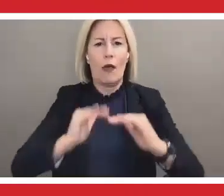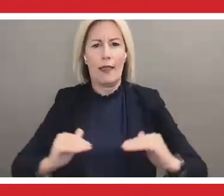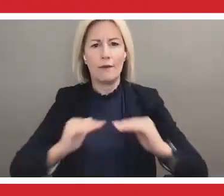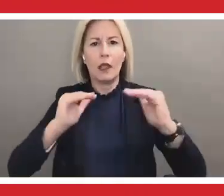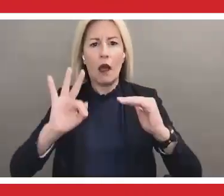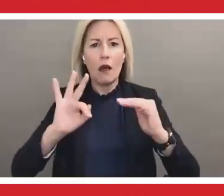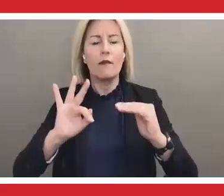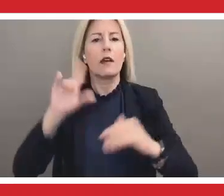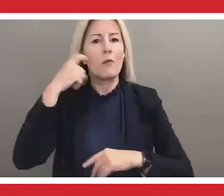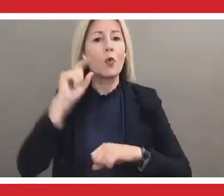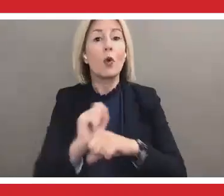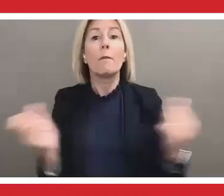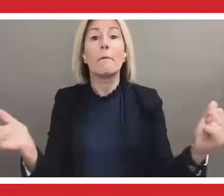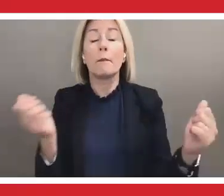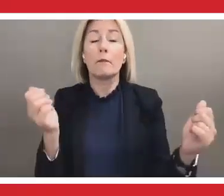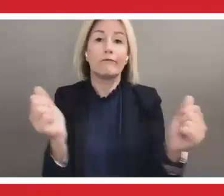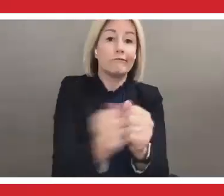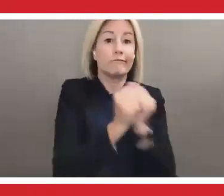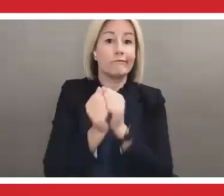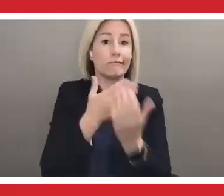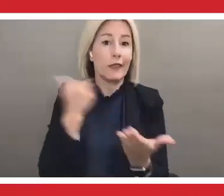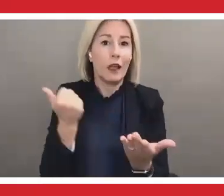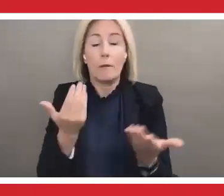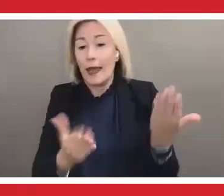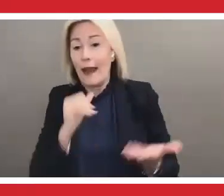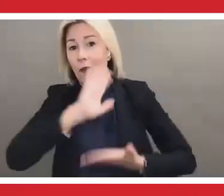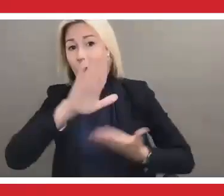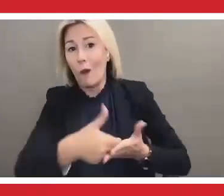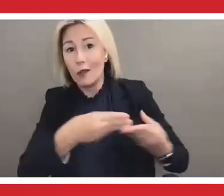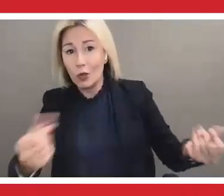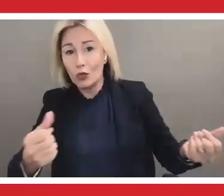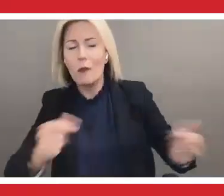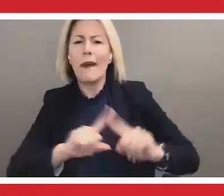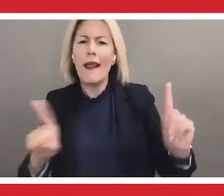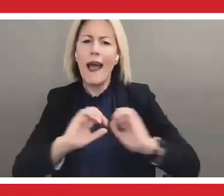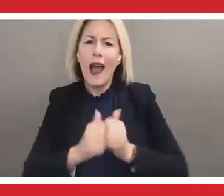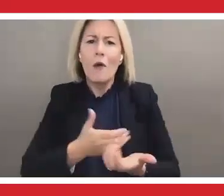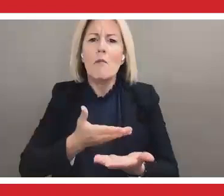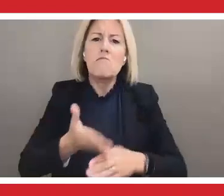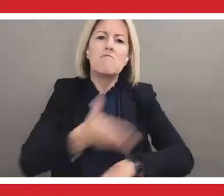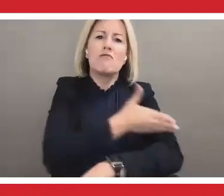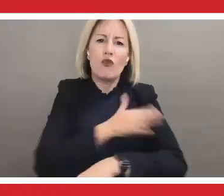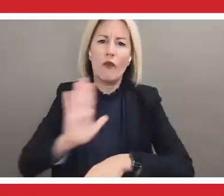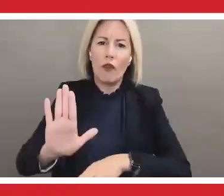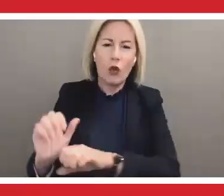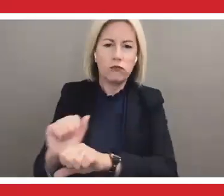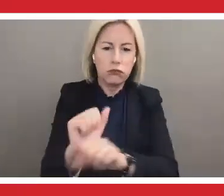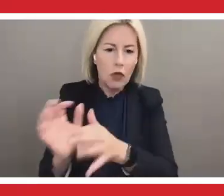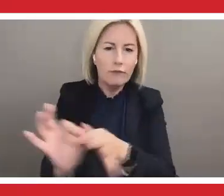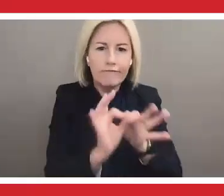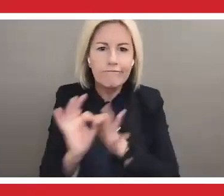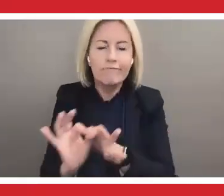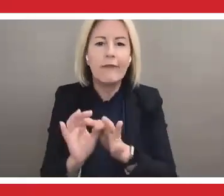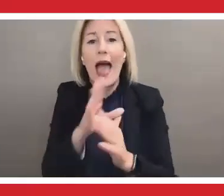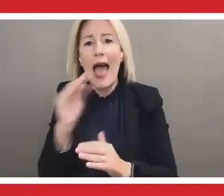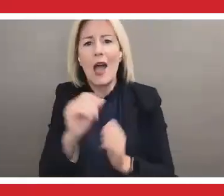better? You know, we may not have all the solutions, but how can they work better? and with other stakeholders. So I'm going to ask